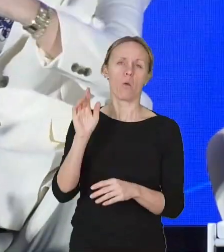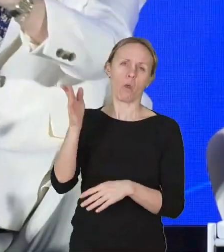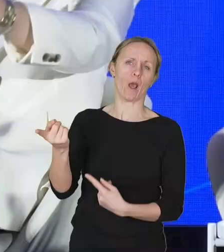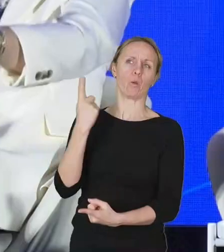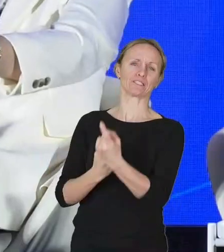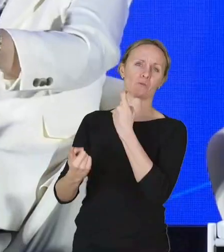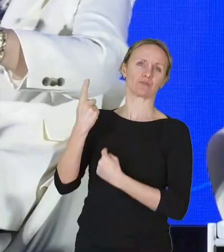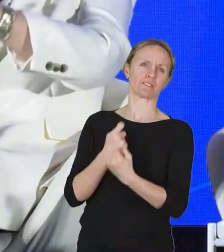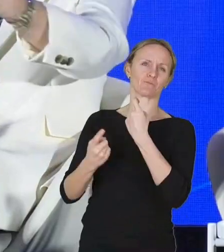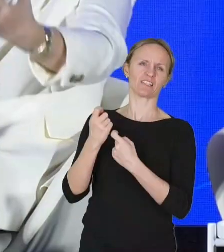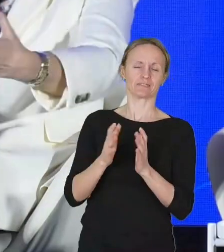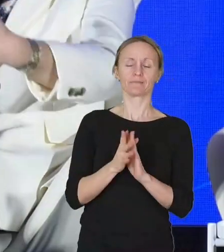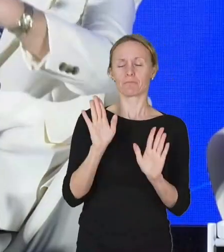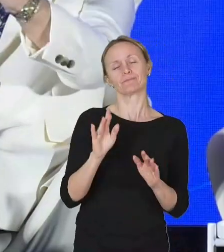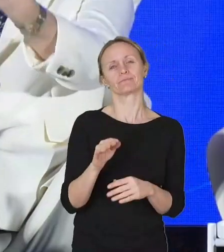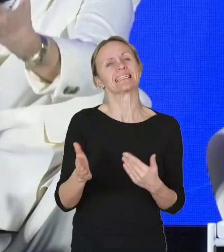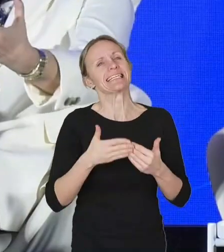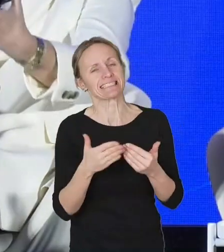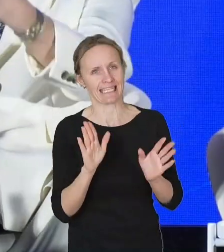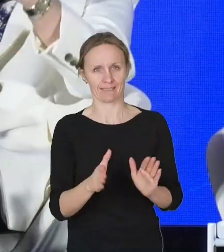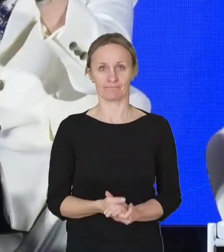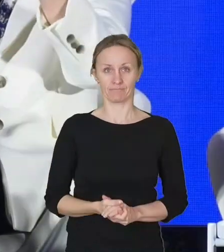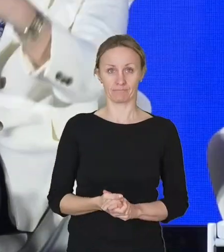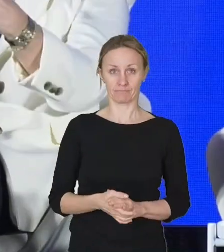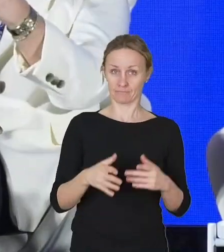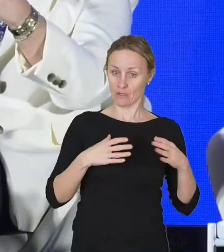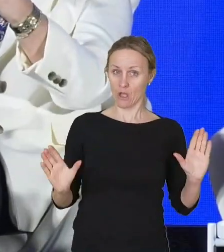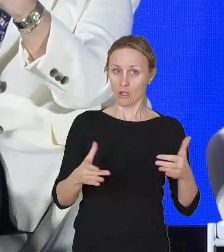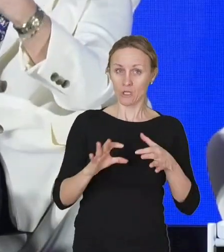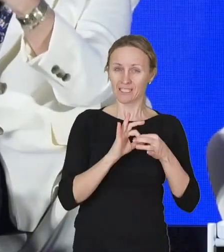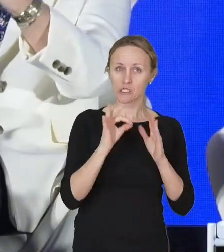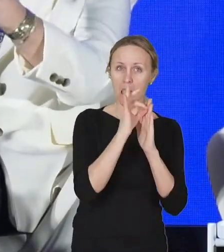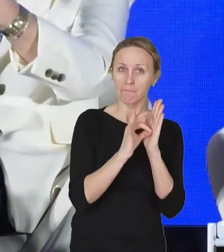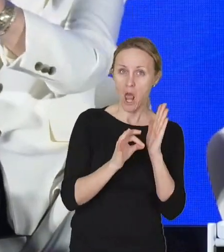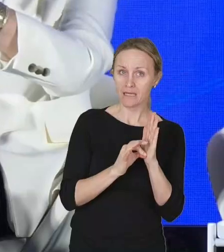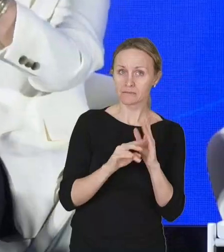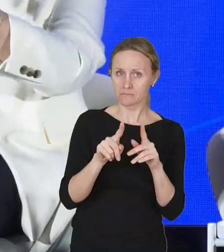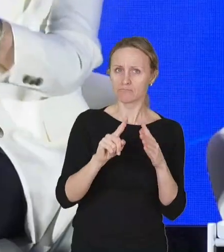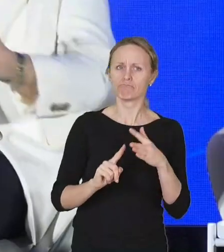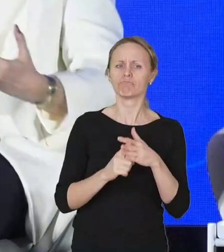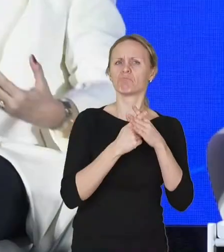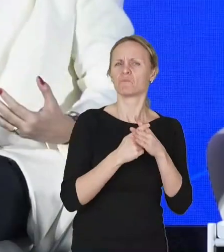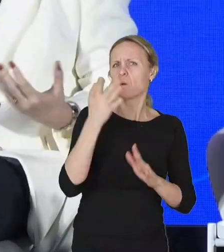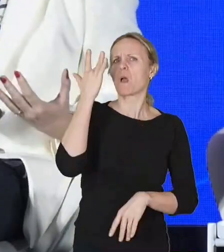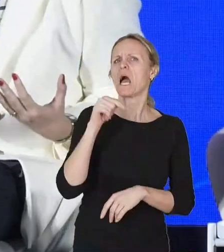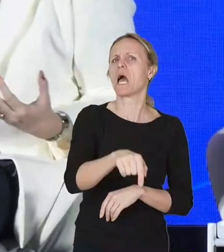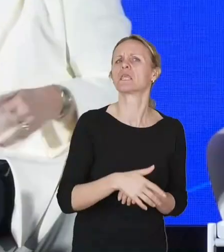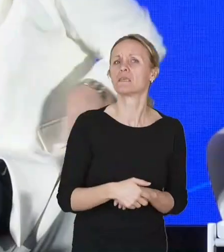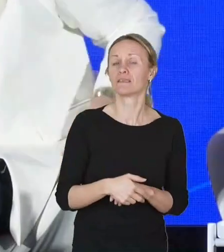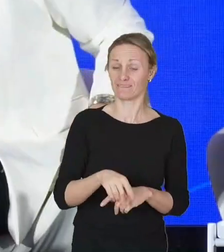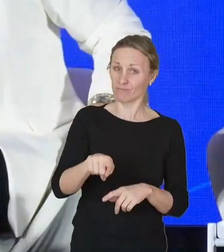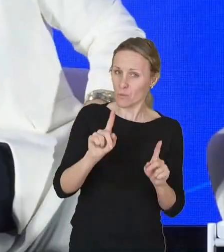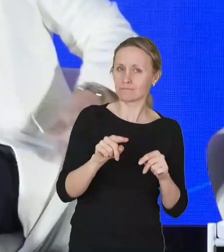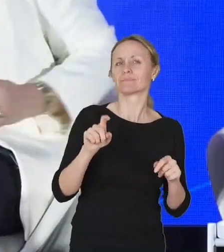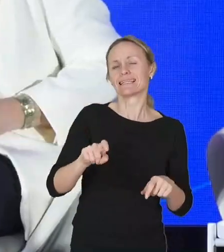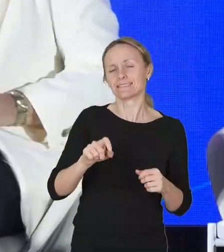was initially designed as an instrument to help European regions. So the global dimension was not necessarily, an